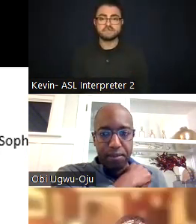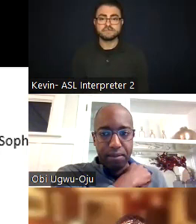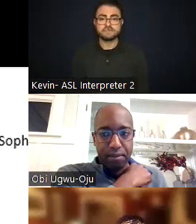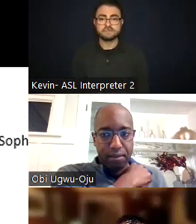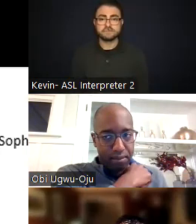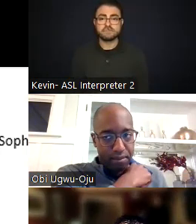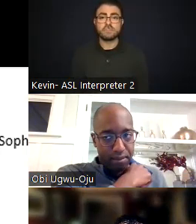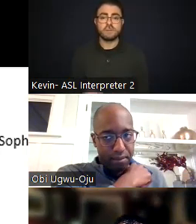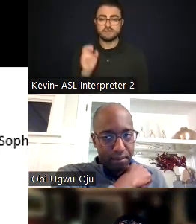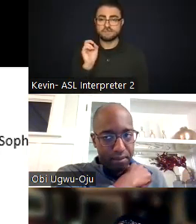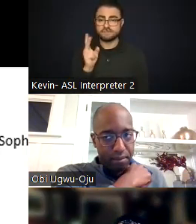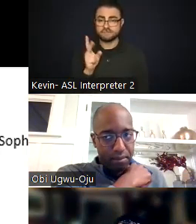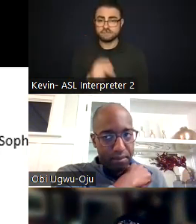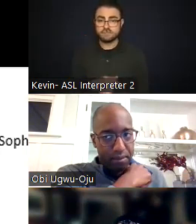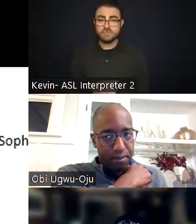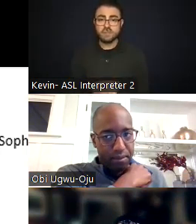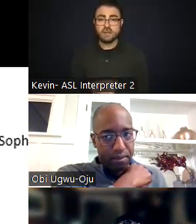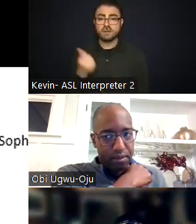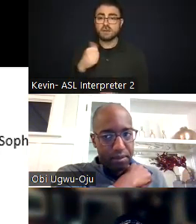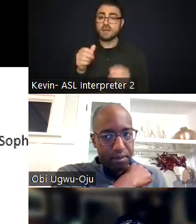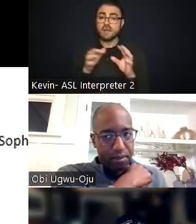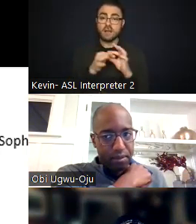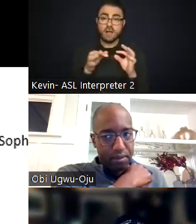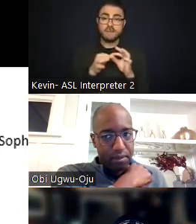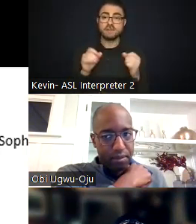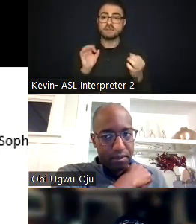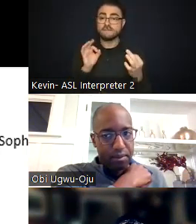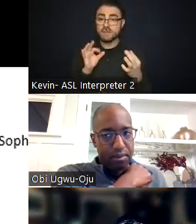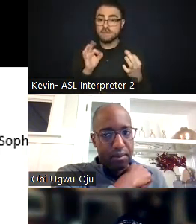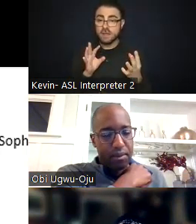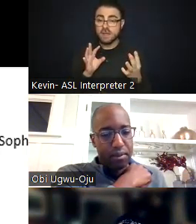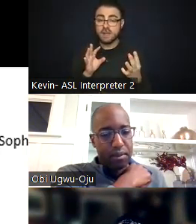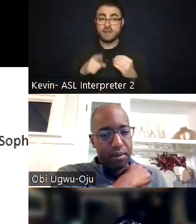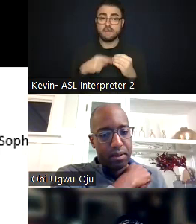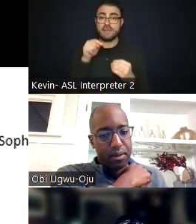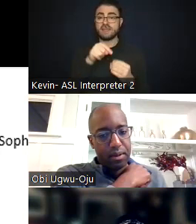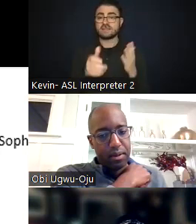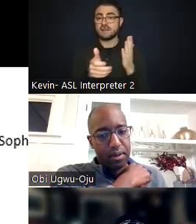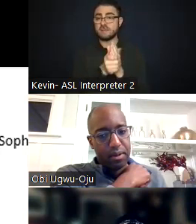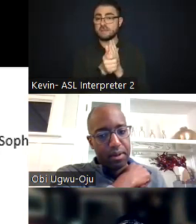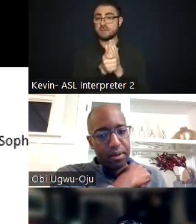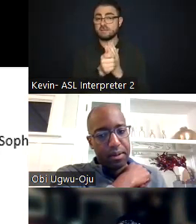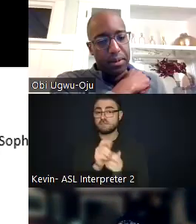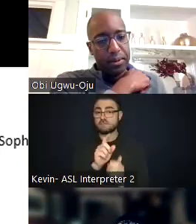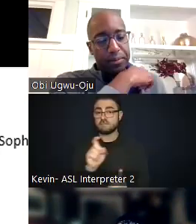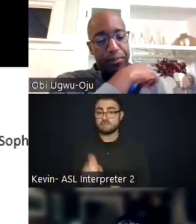Okay, do we have any comments or feedback on this amendment, on this change?